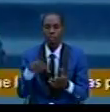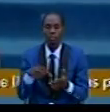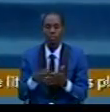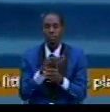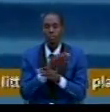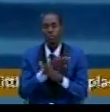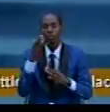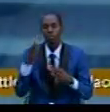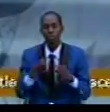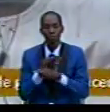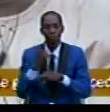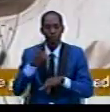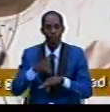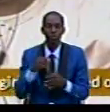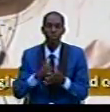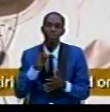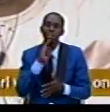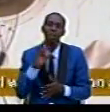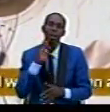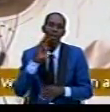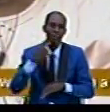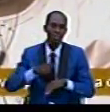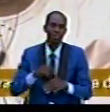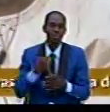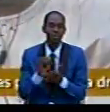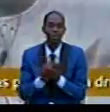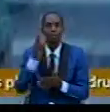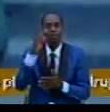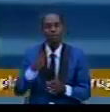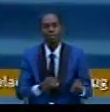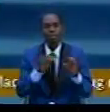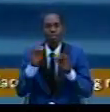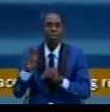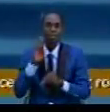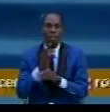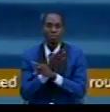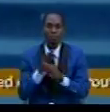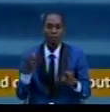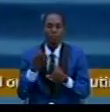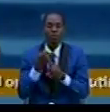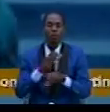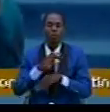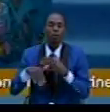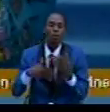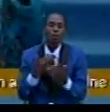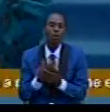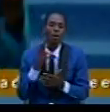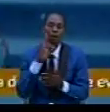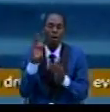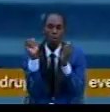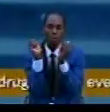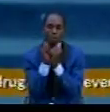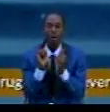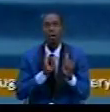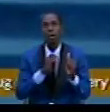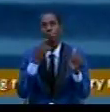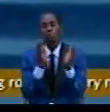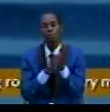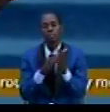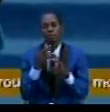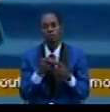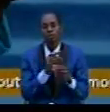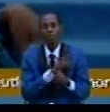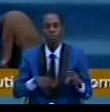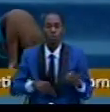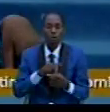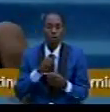my time that God has set me free. He set me free from my bondage. I praise the name of the Lord. When they were